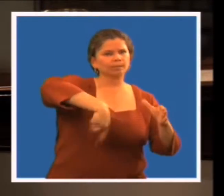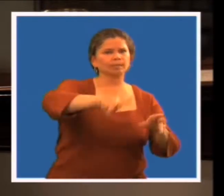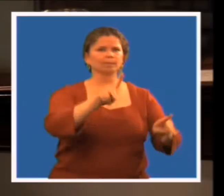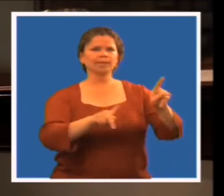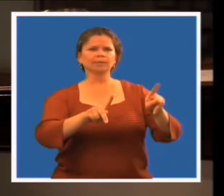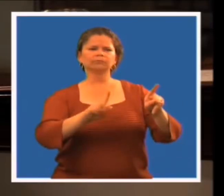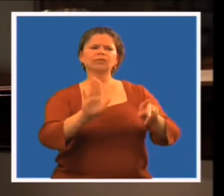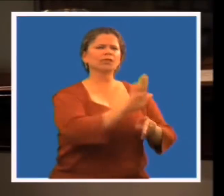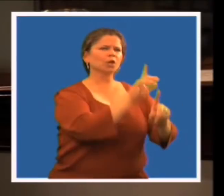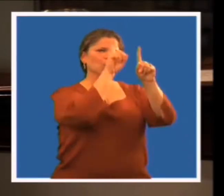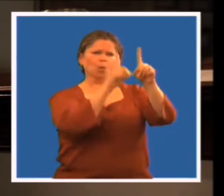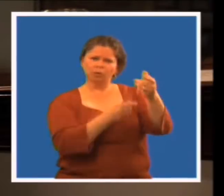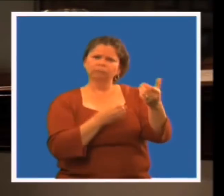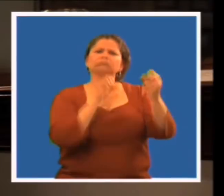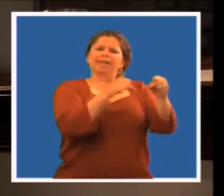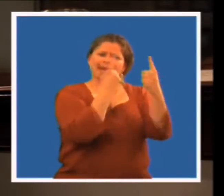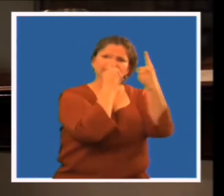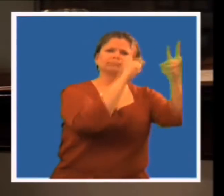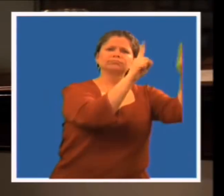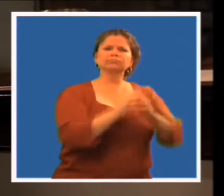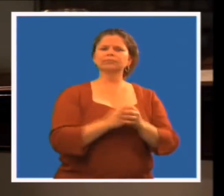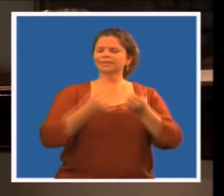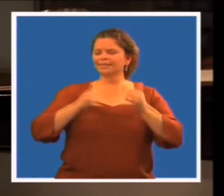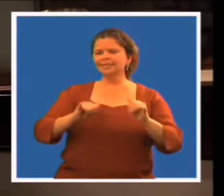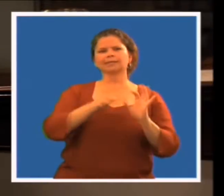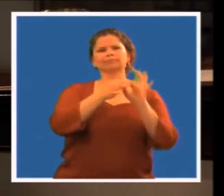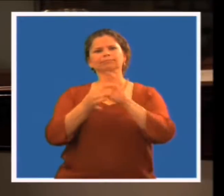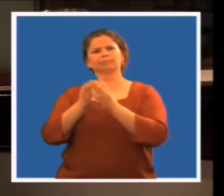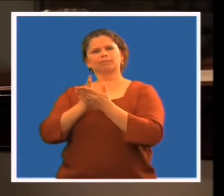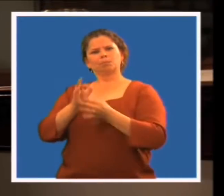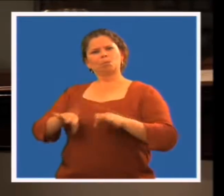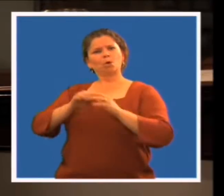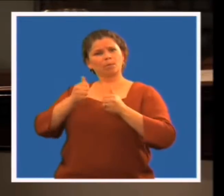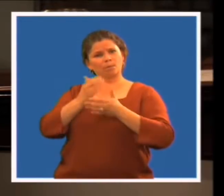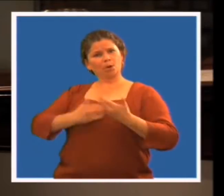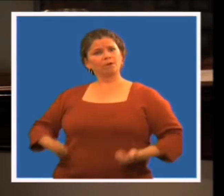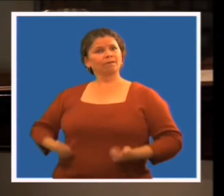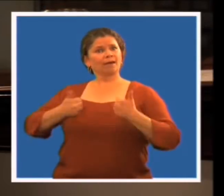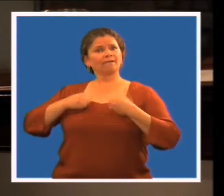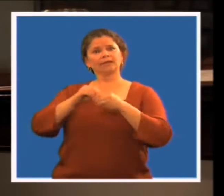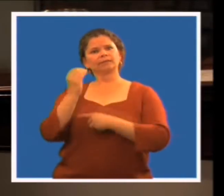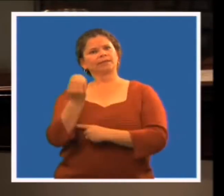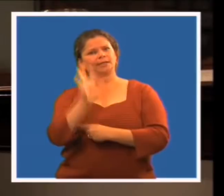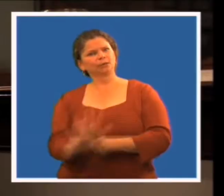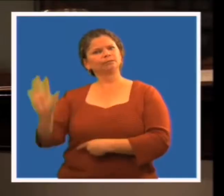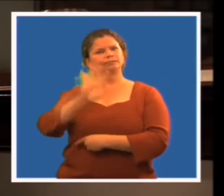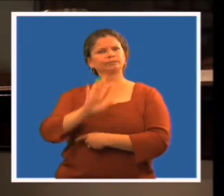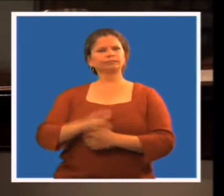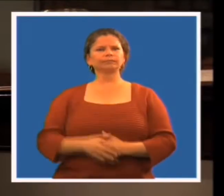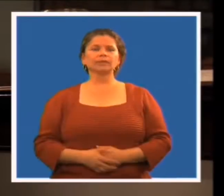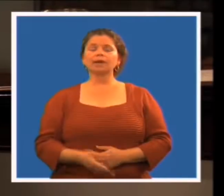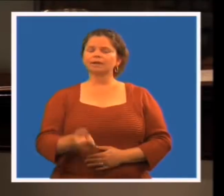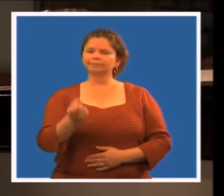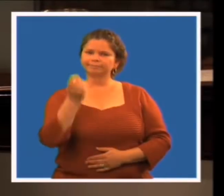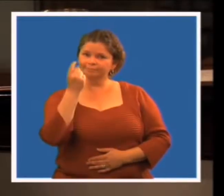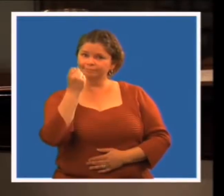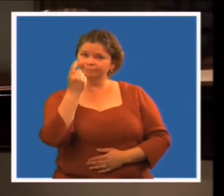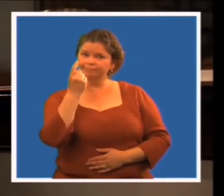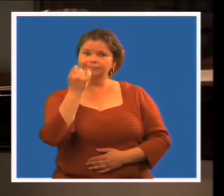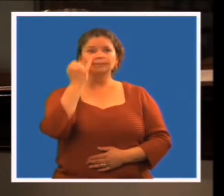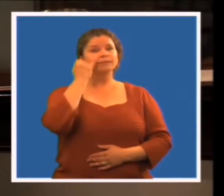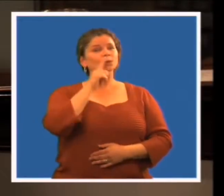mandate. I have defined accessibility as that which enables people to achieve their full potential,